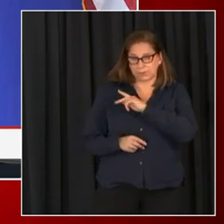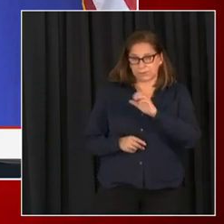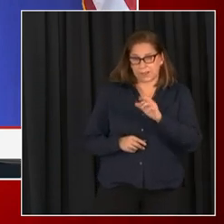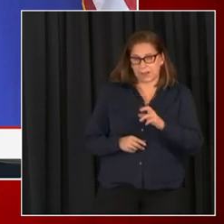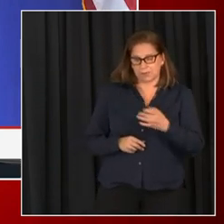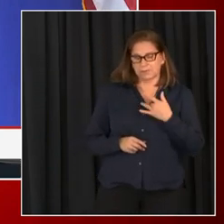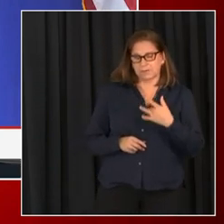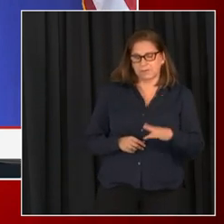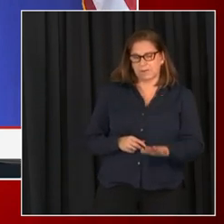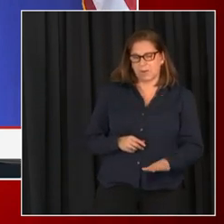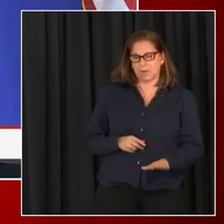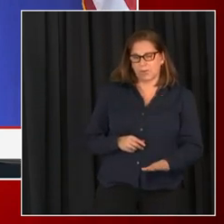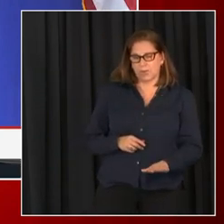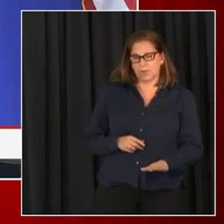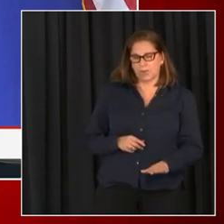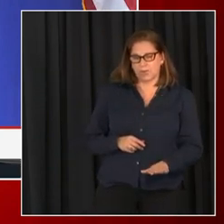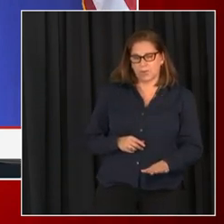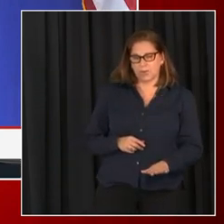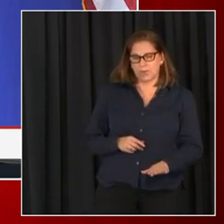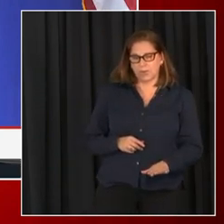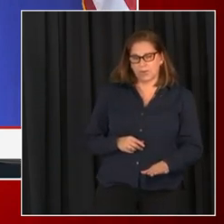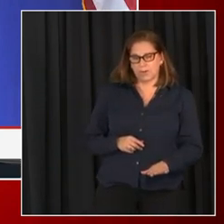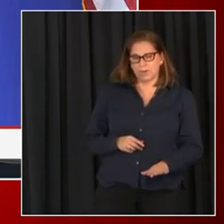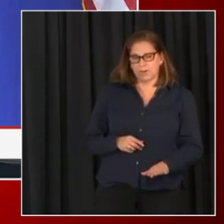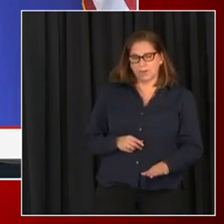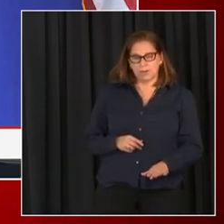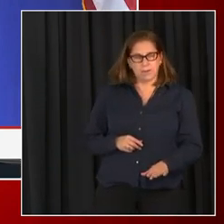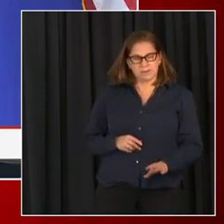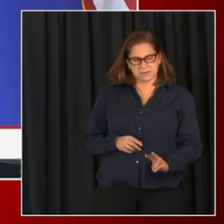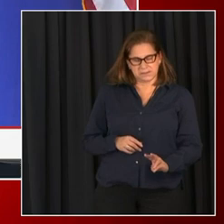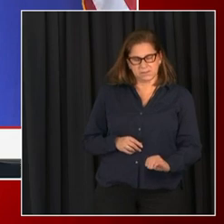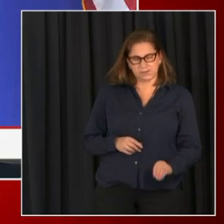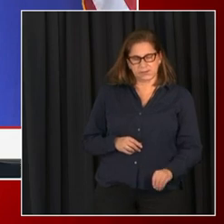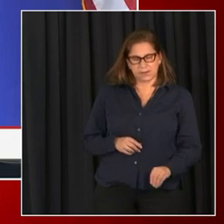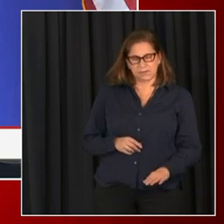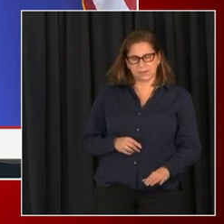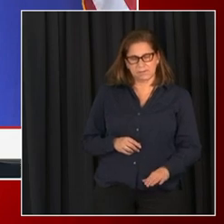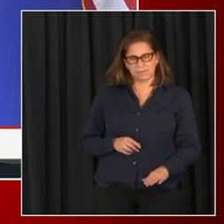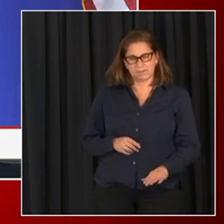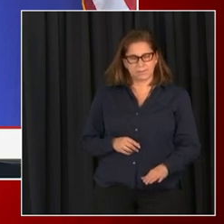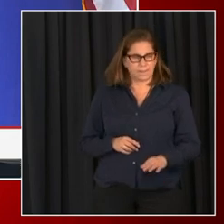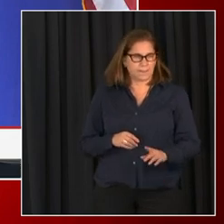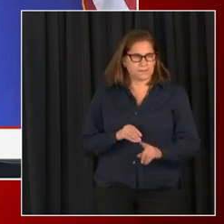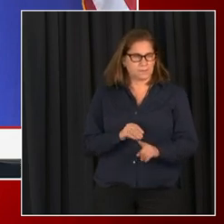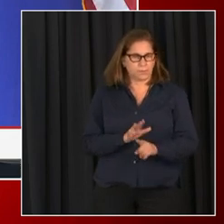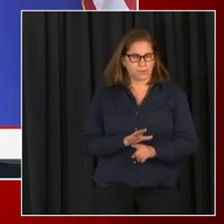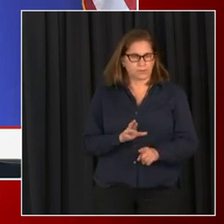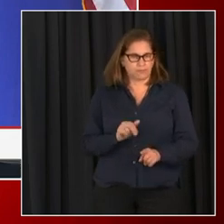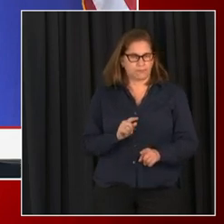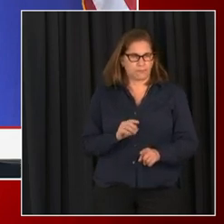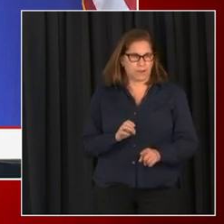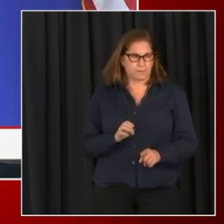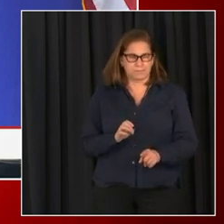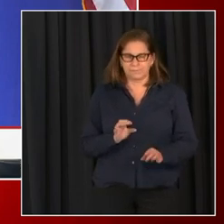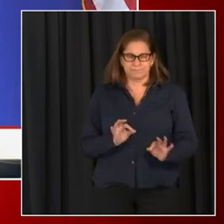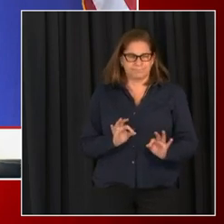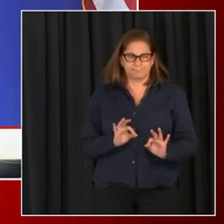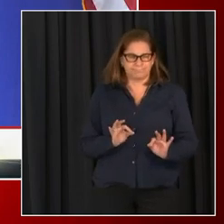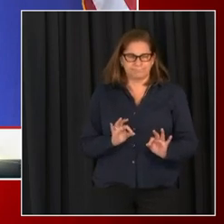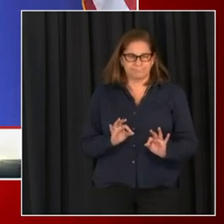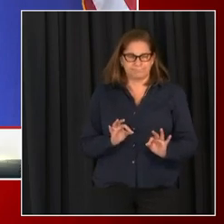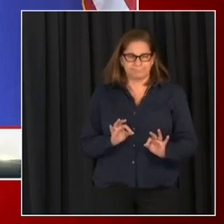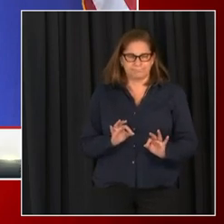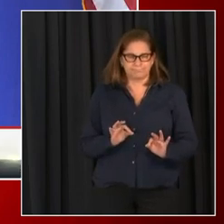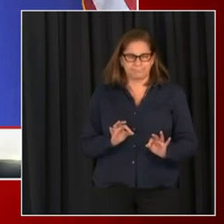around the 6% mark, and that's been in the past week. They have not been as high as the 4 that